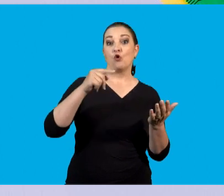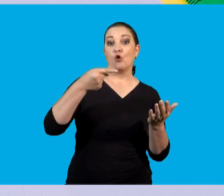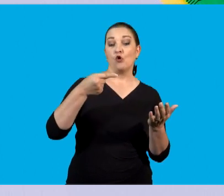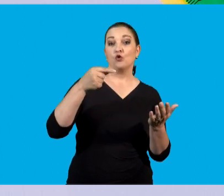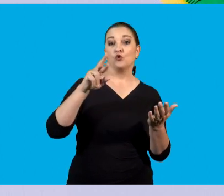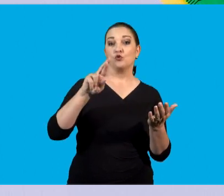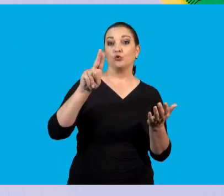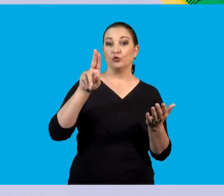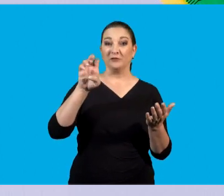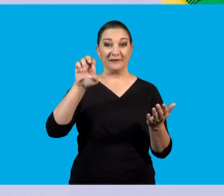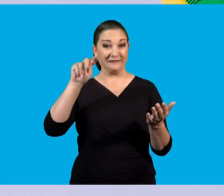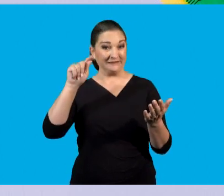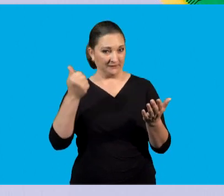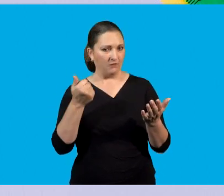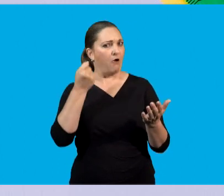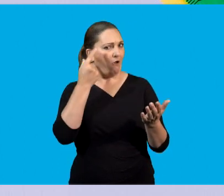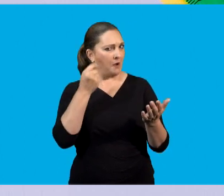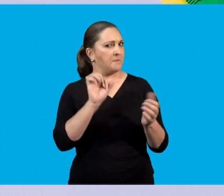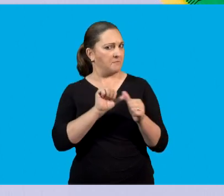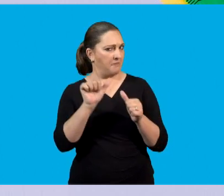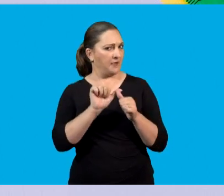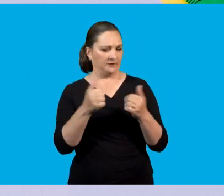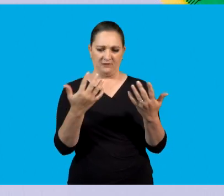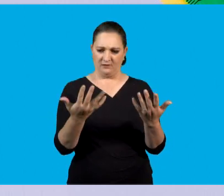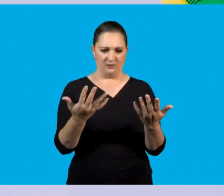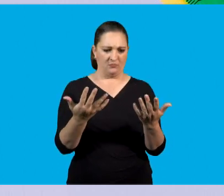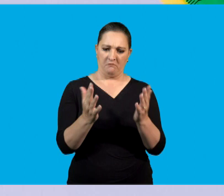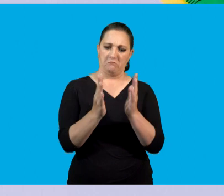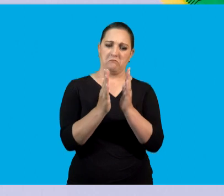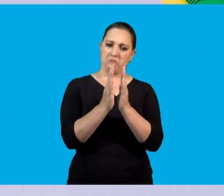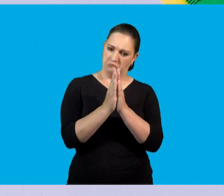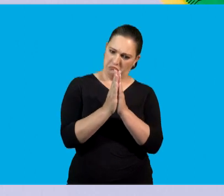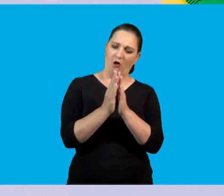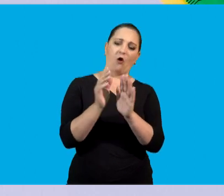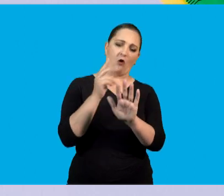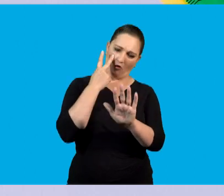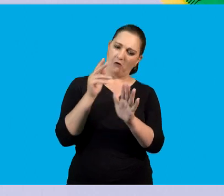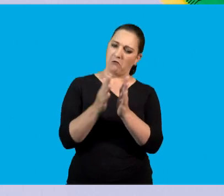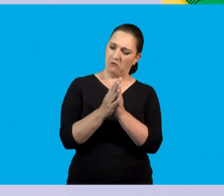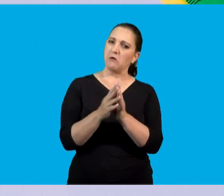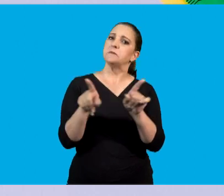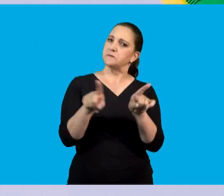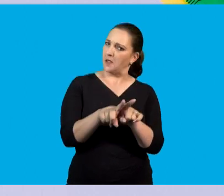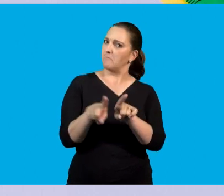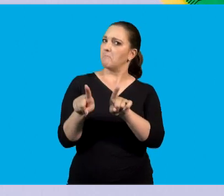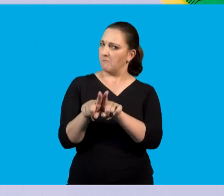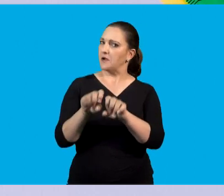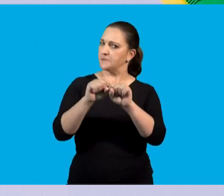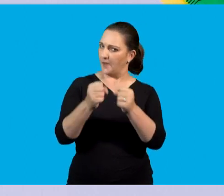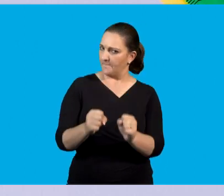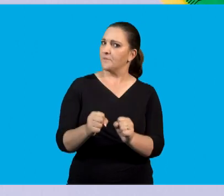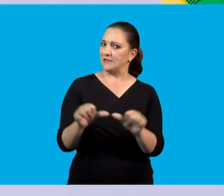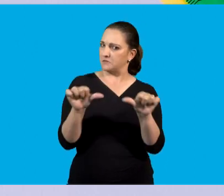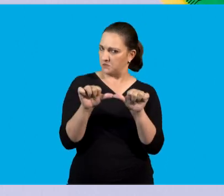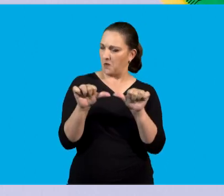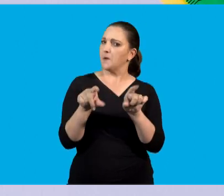and similar? If you put your two hands together, you can see that they are exactly the same shape and